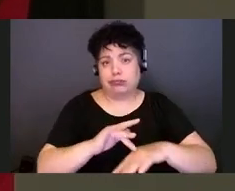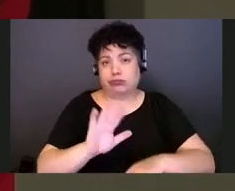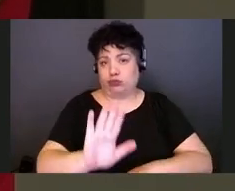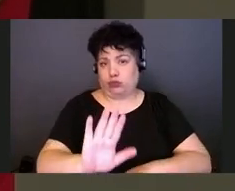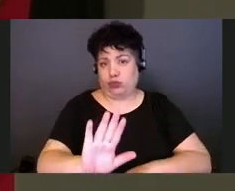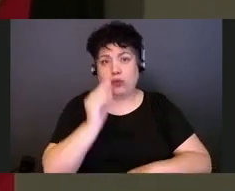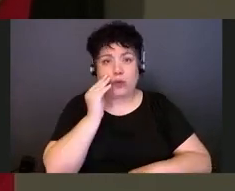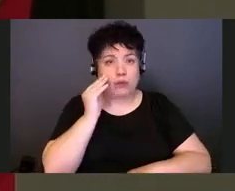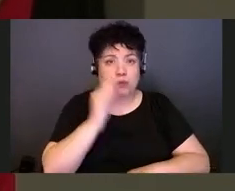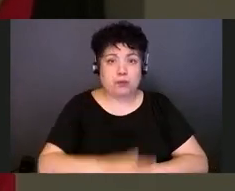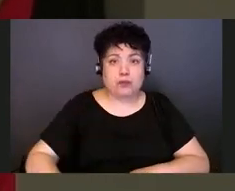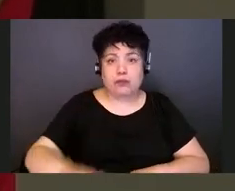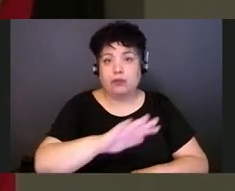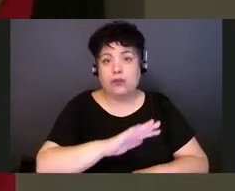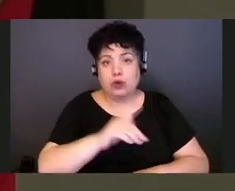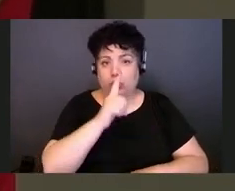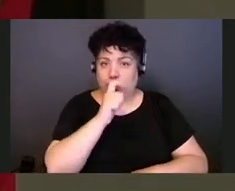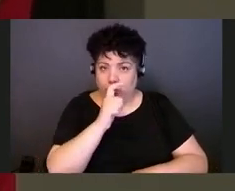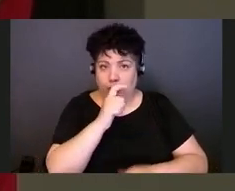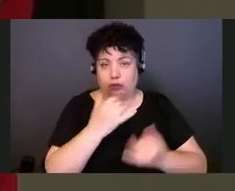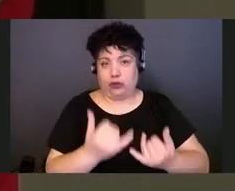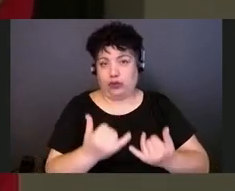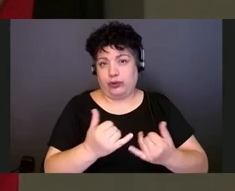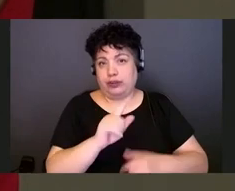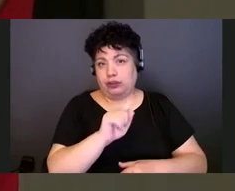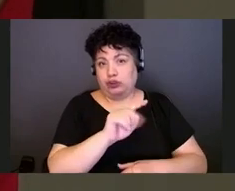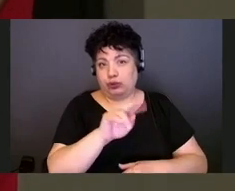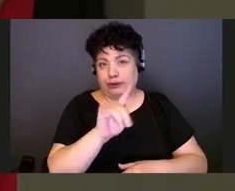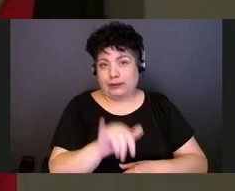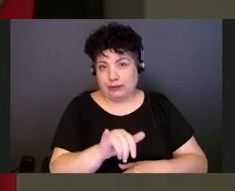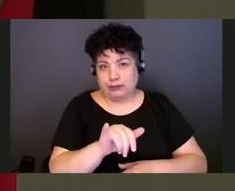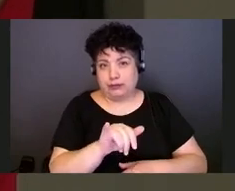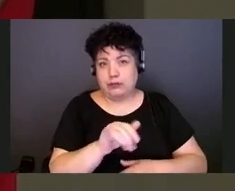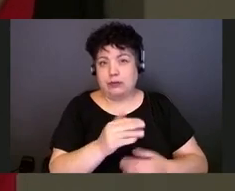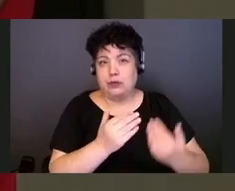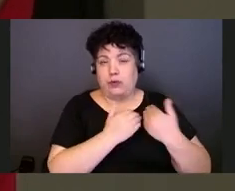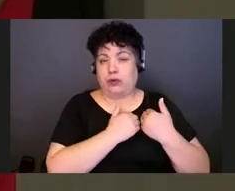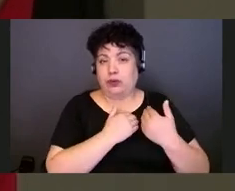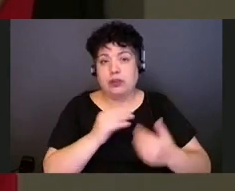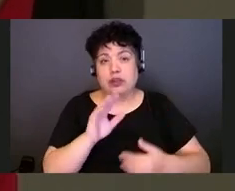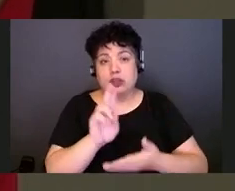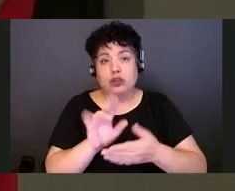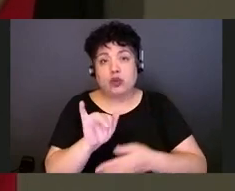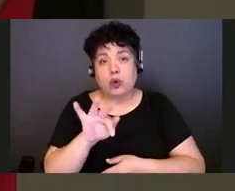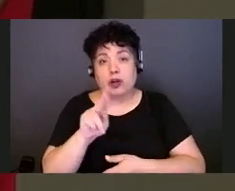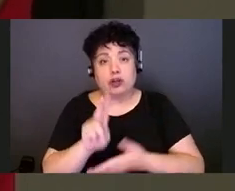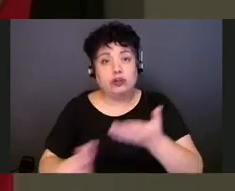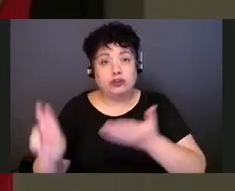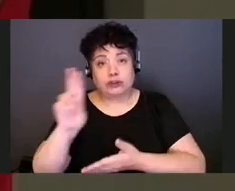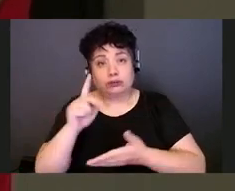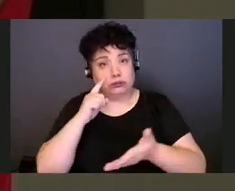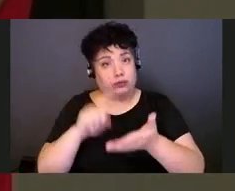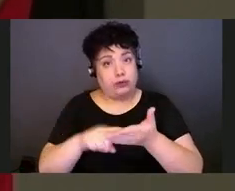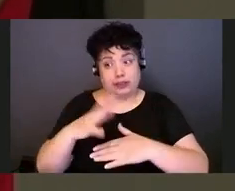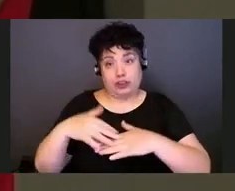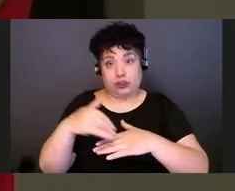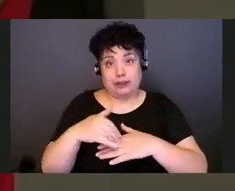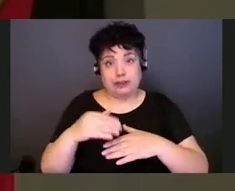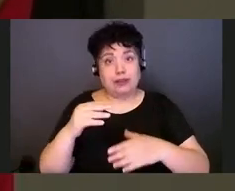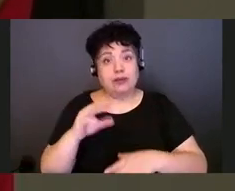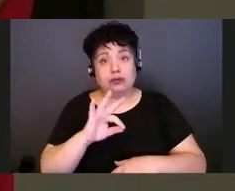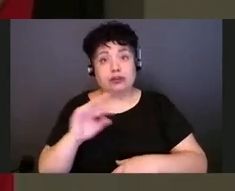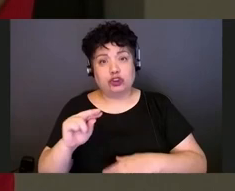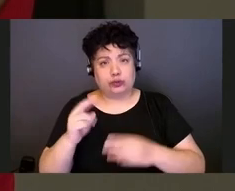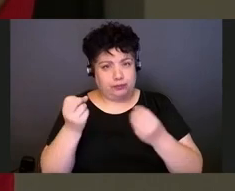the current treaty holders. York University recognizes that many Indigenous nations have